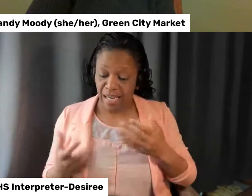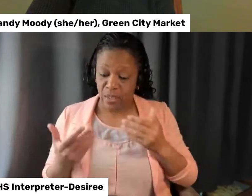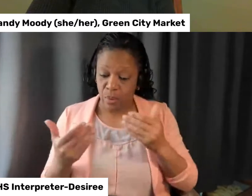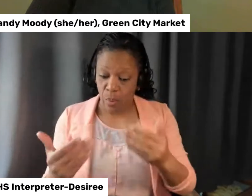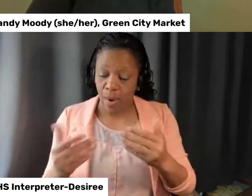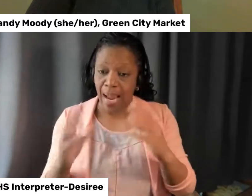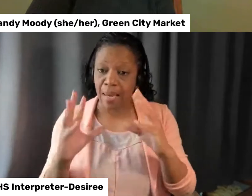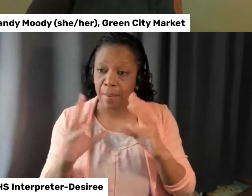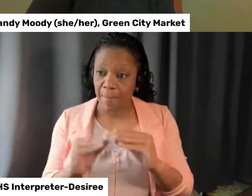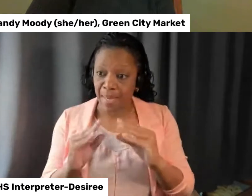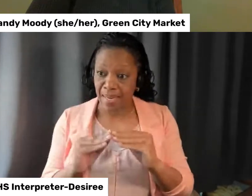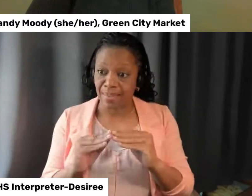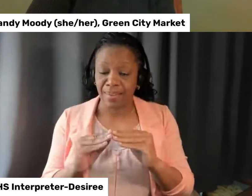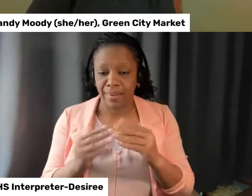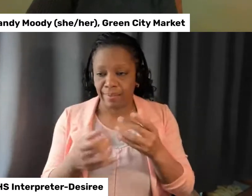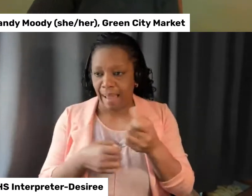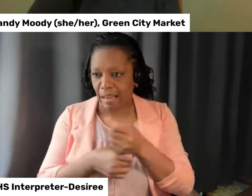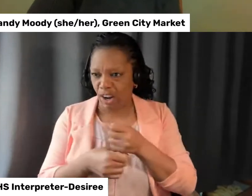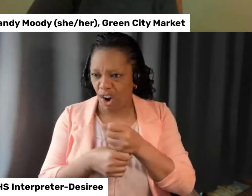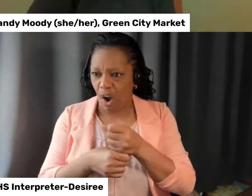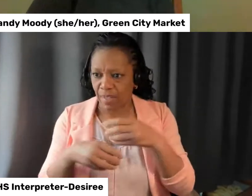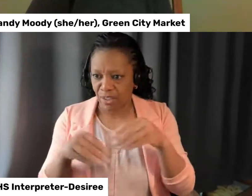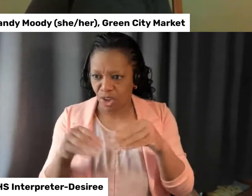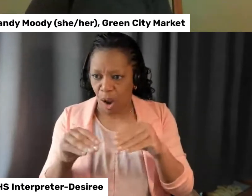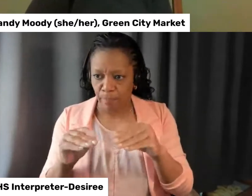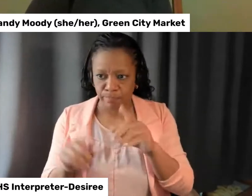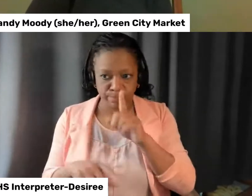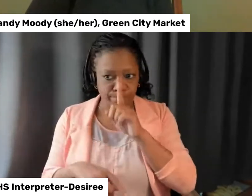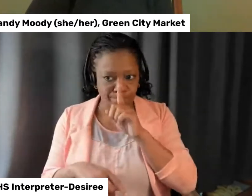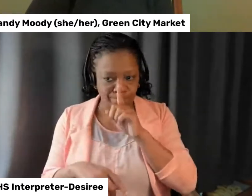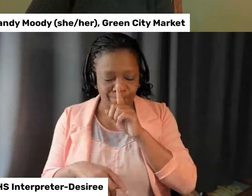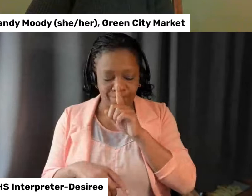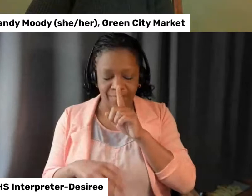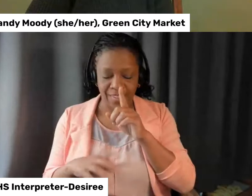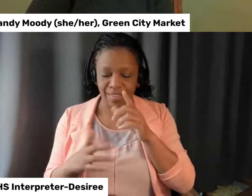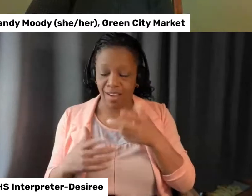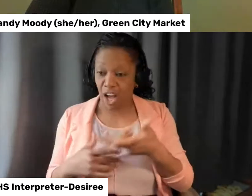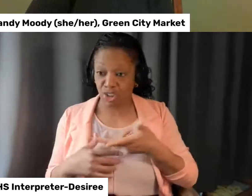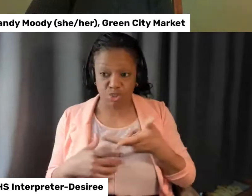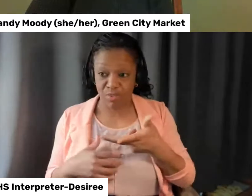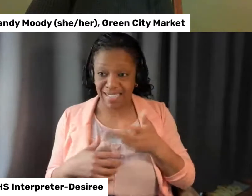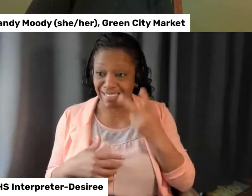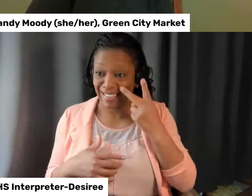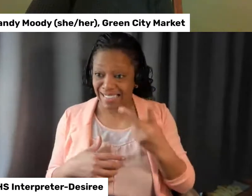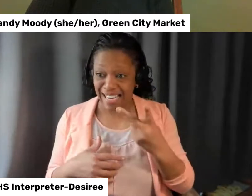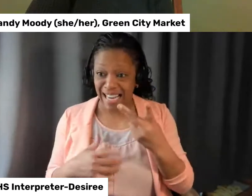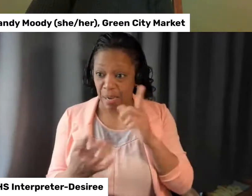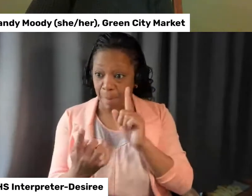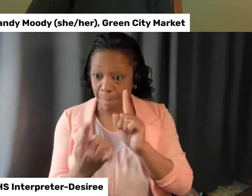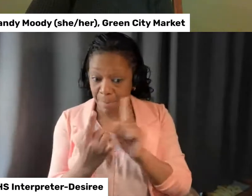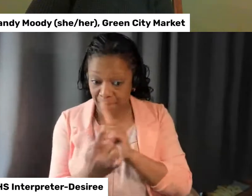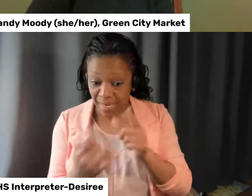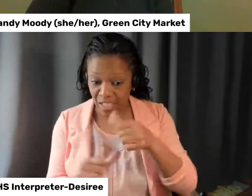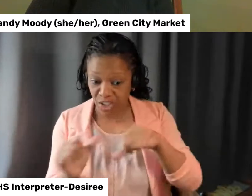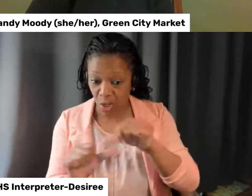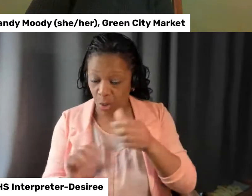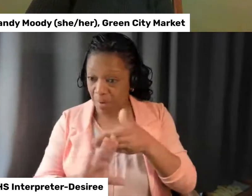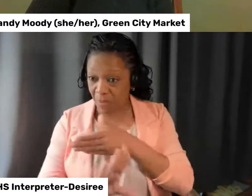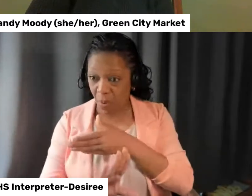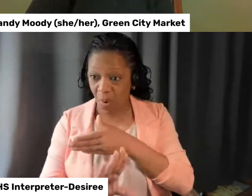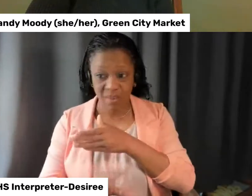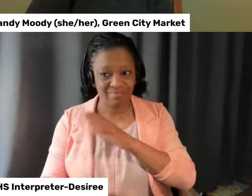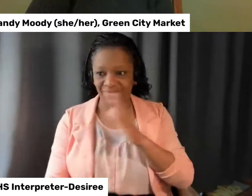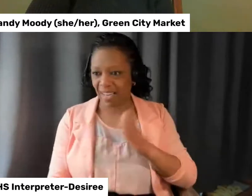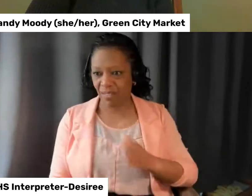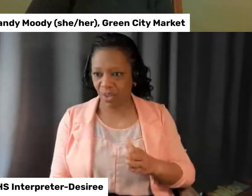in a undisclosed location. We had never seen each other. We did not know what we looked like. We